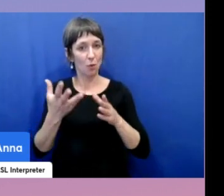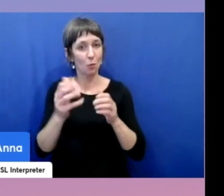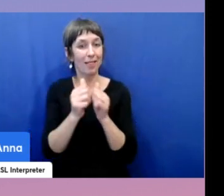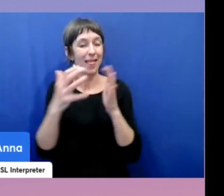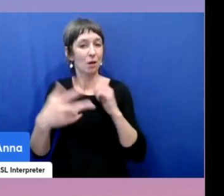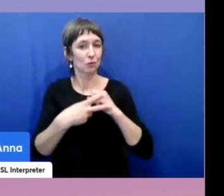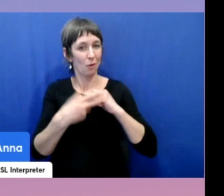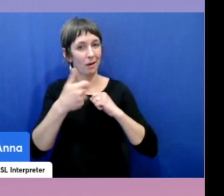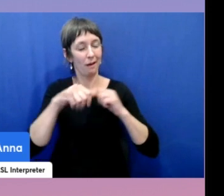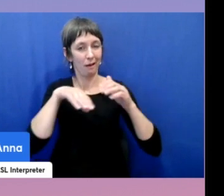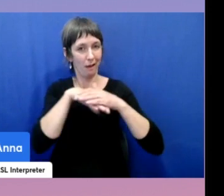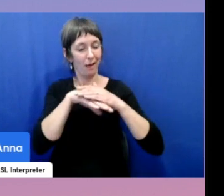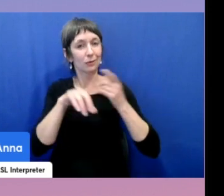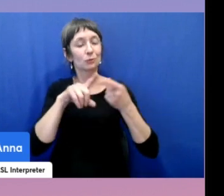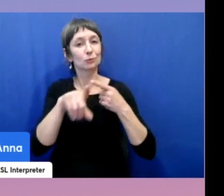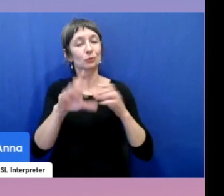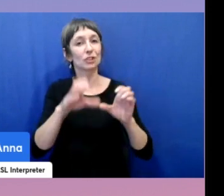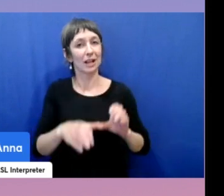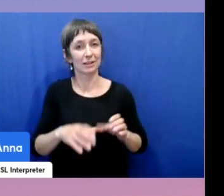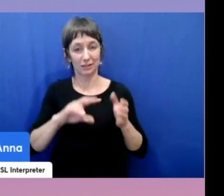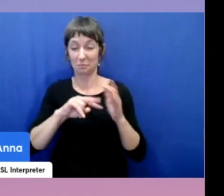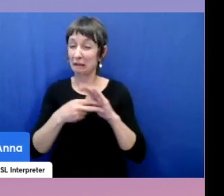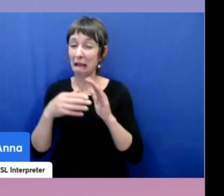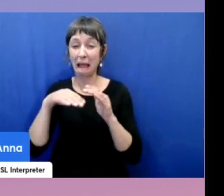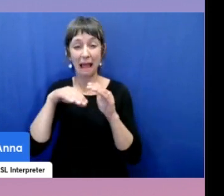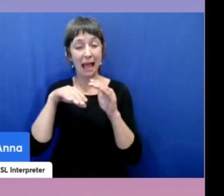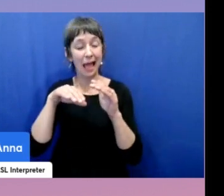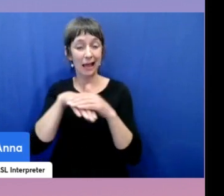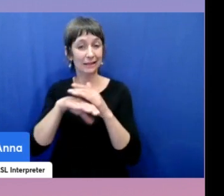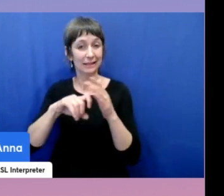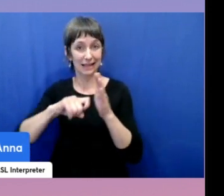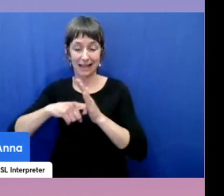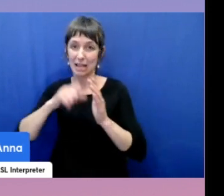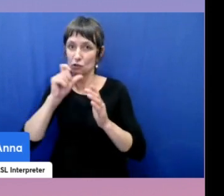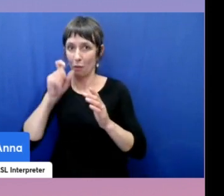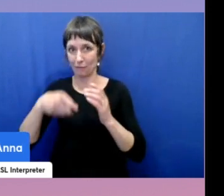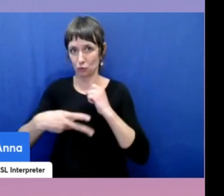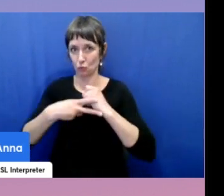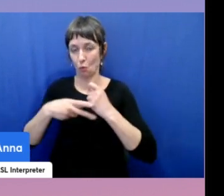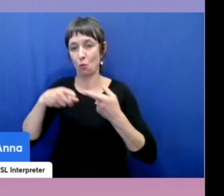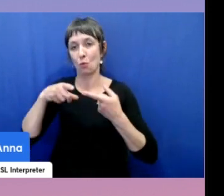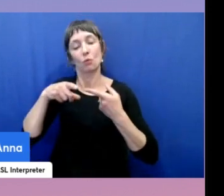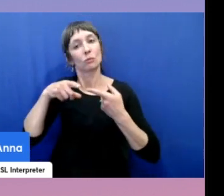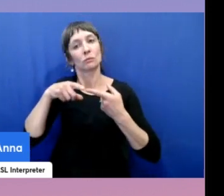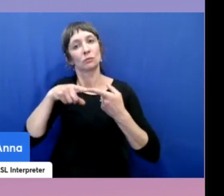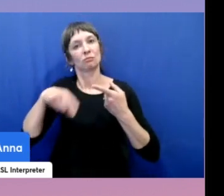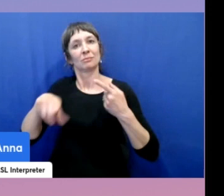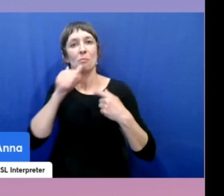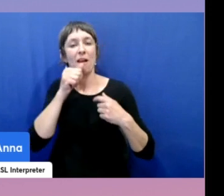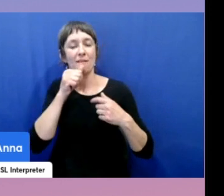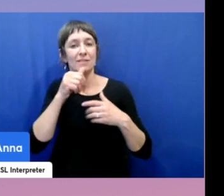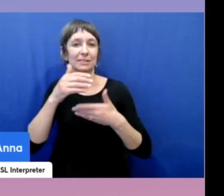removing the need for any access keys to be stored anywhere for the cloud platform to function.